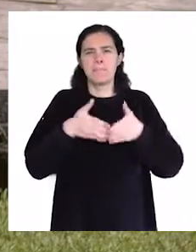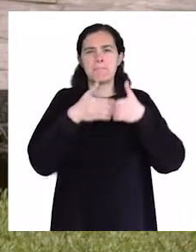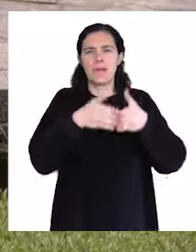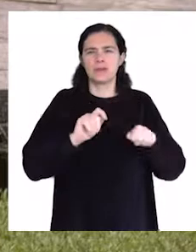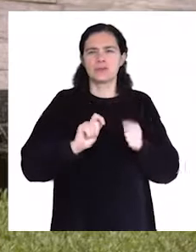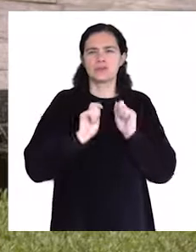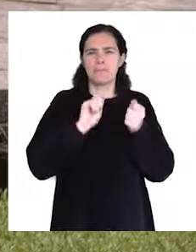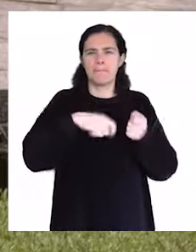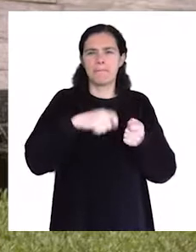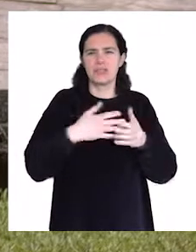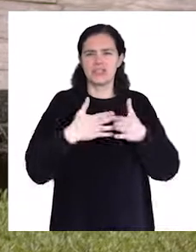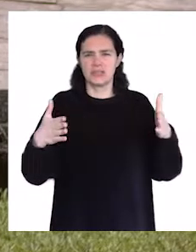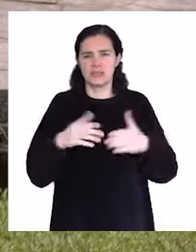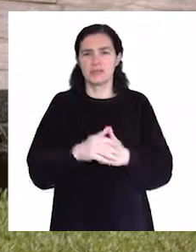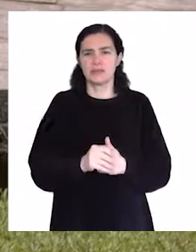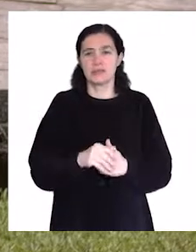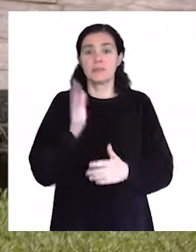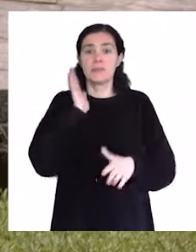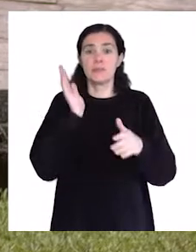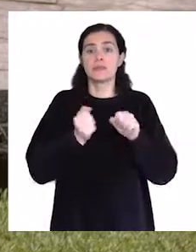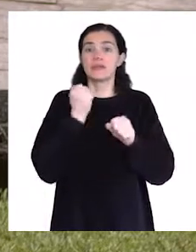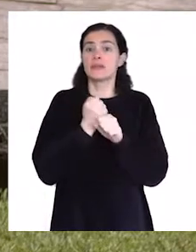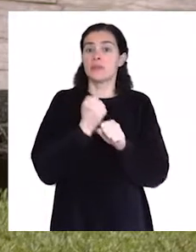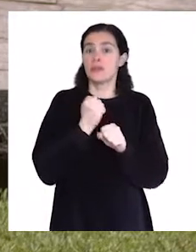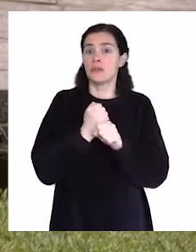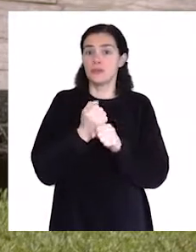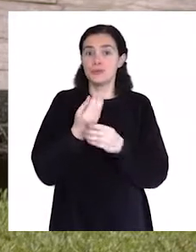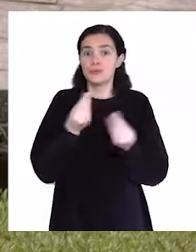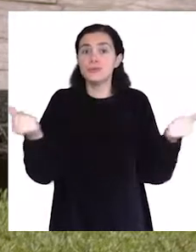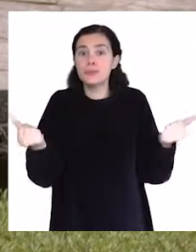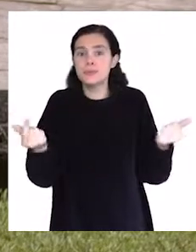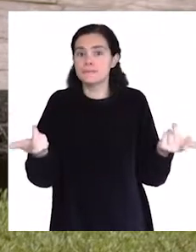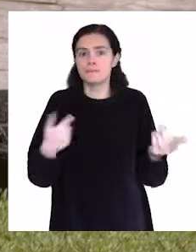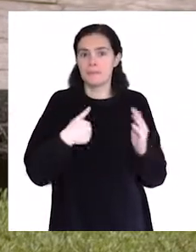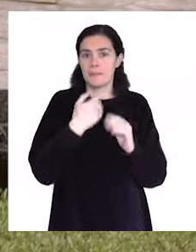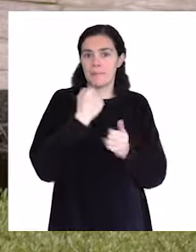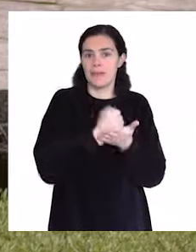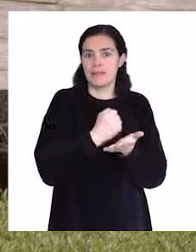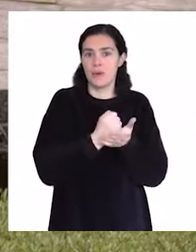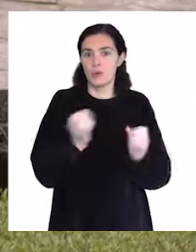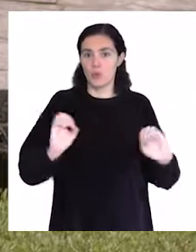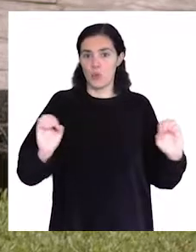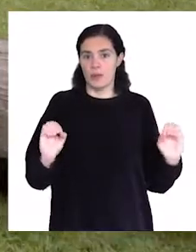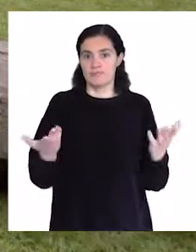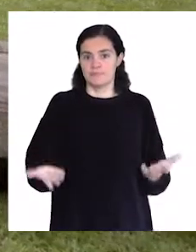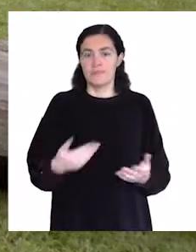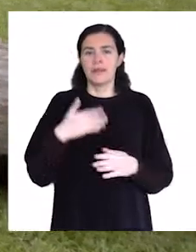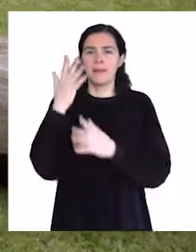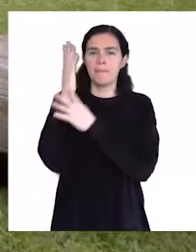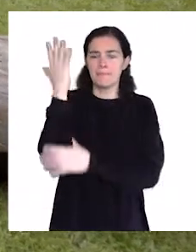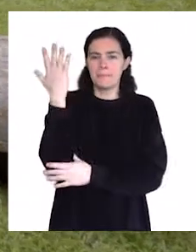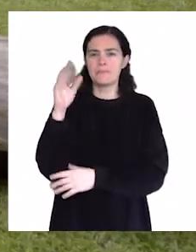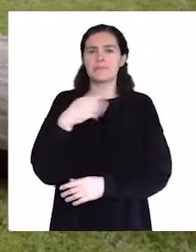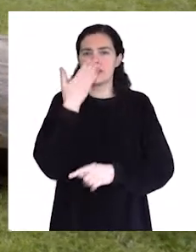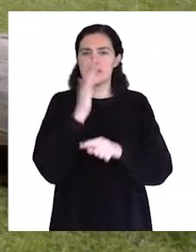gigantic fishing boat where the employees disappear, don't have their passport anymore.